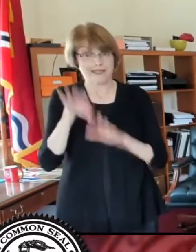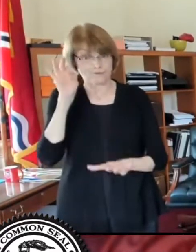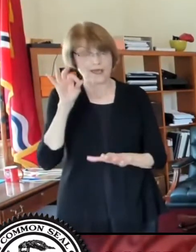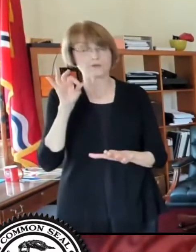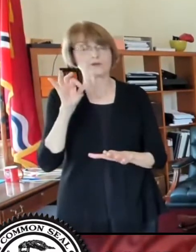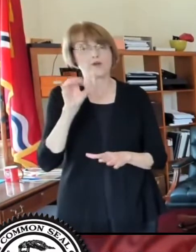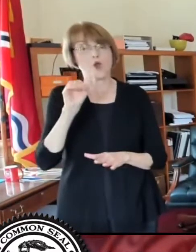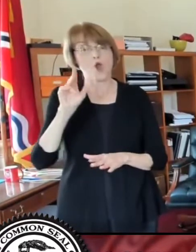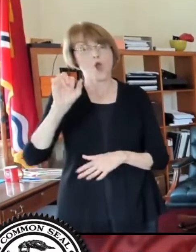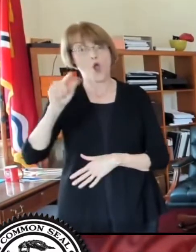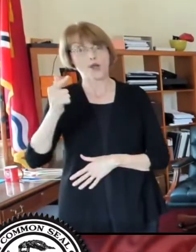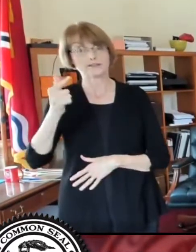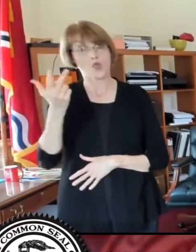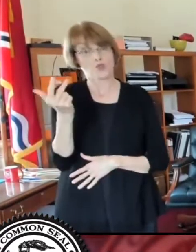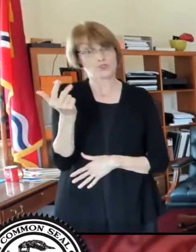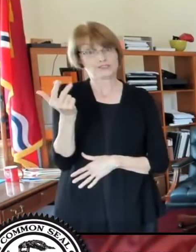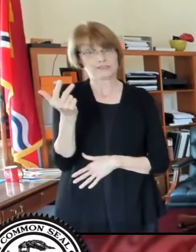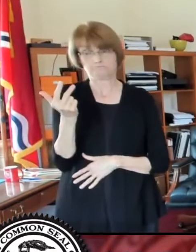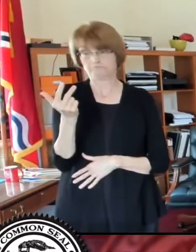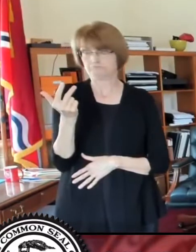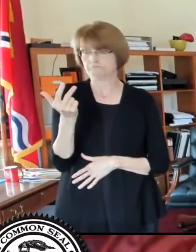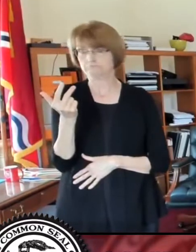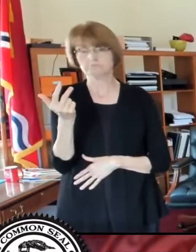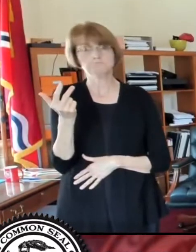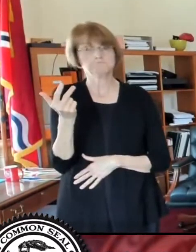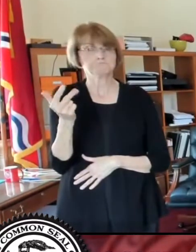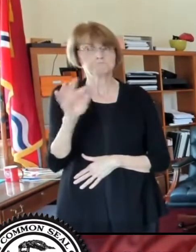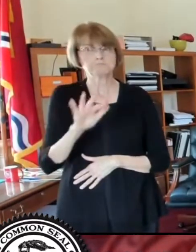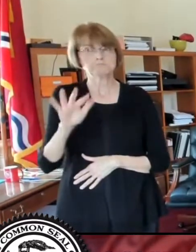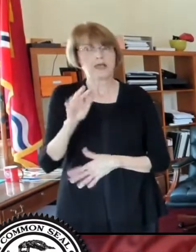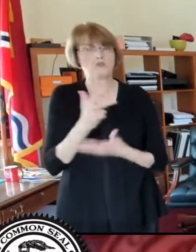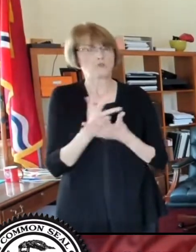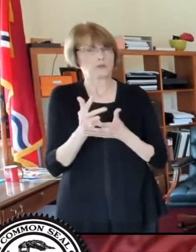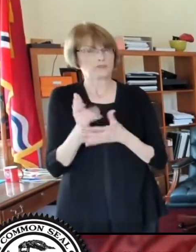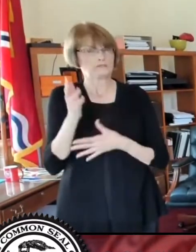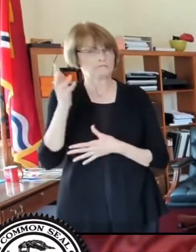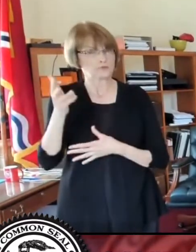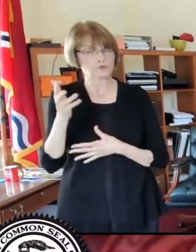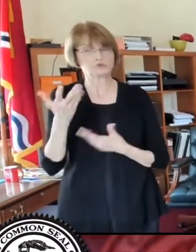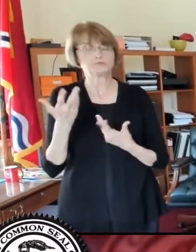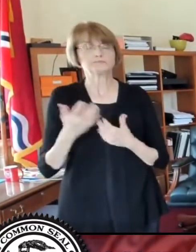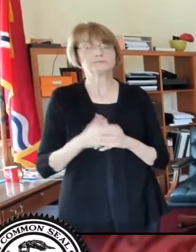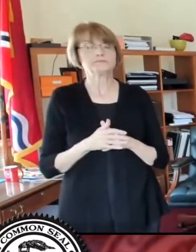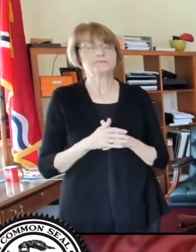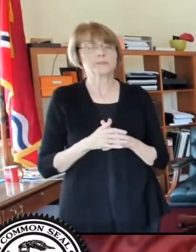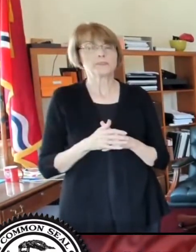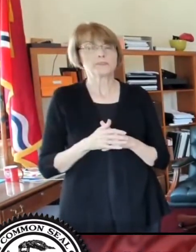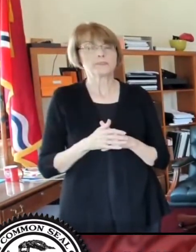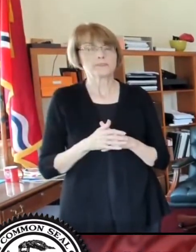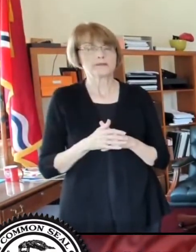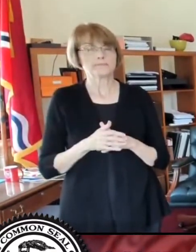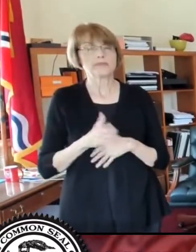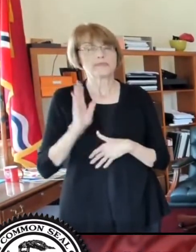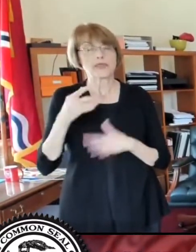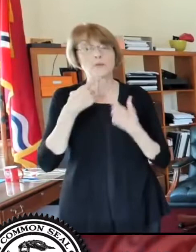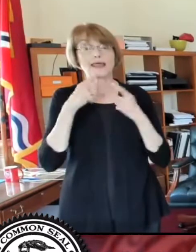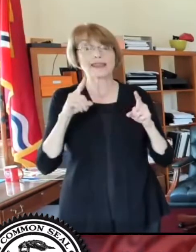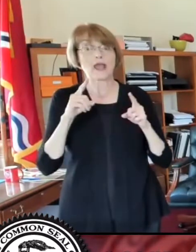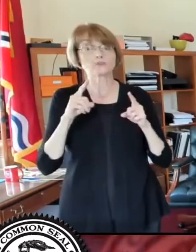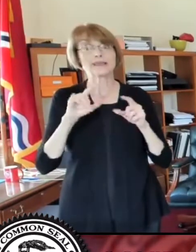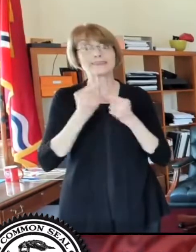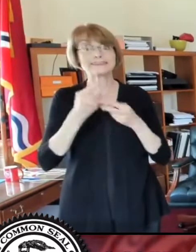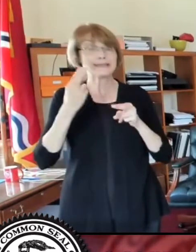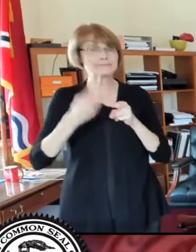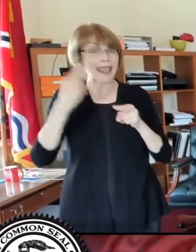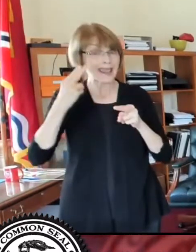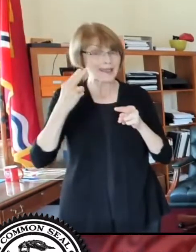on August the 13th, so that's about 3 weeks away, a little more maybe, they are going to announce the name of the